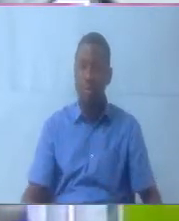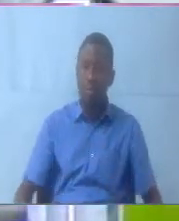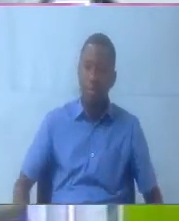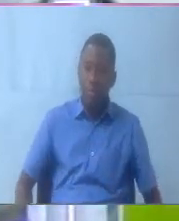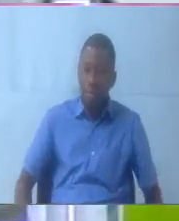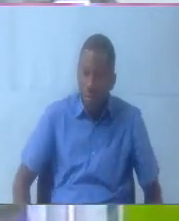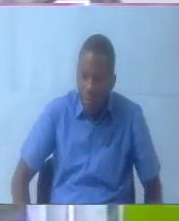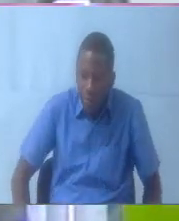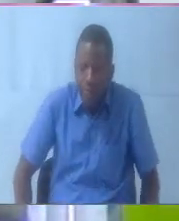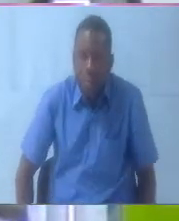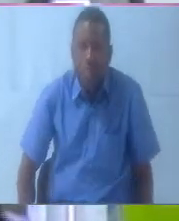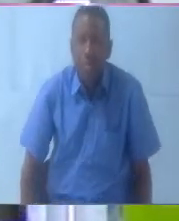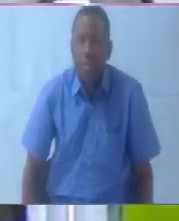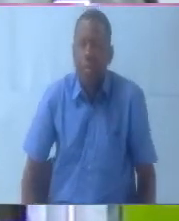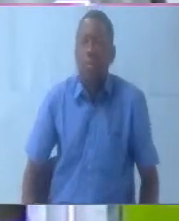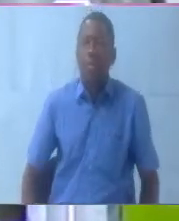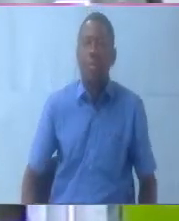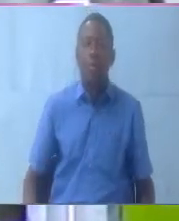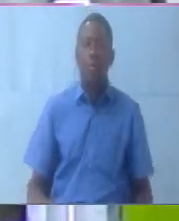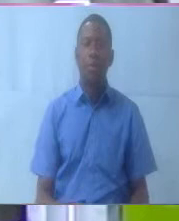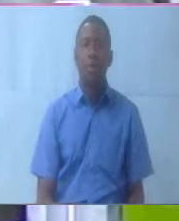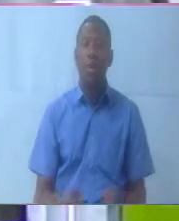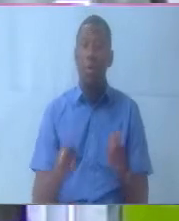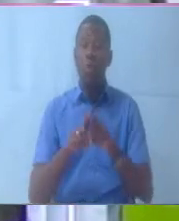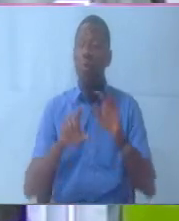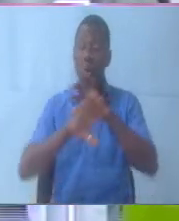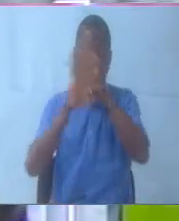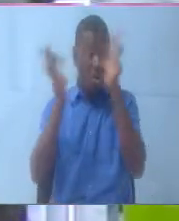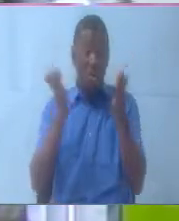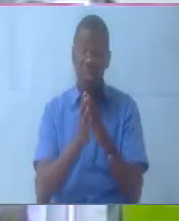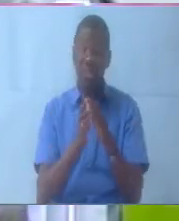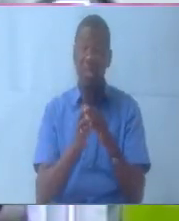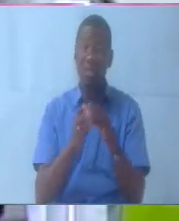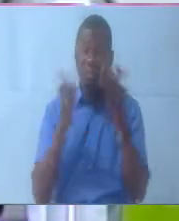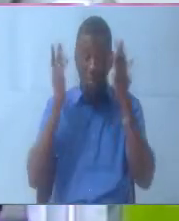all this, did you attempt to reach the Chief Justice?